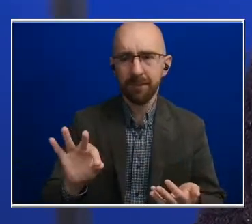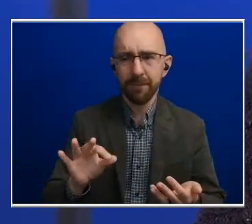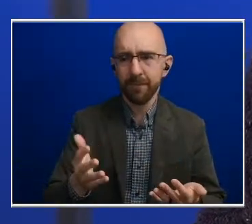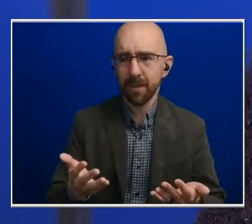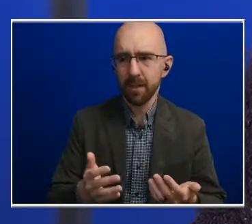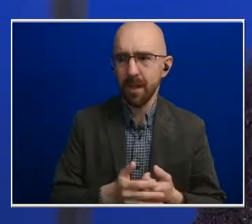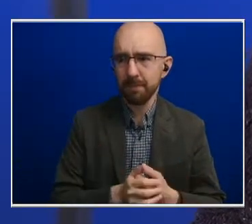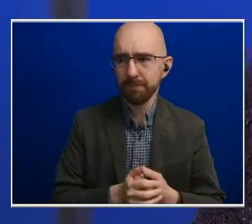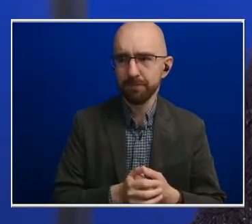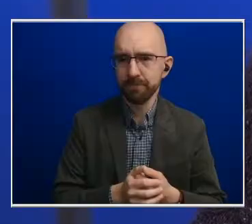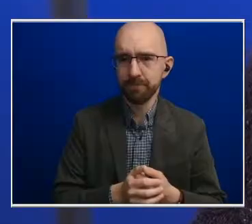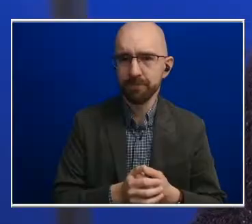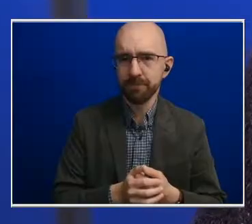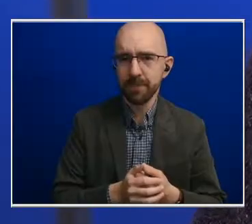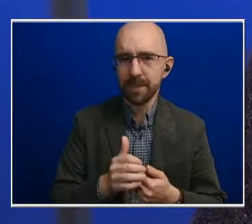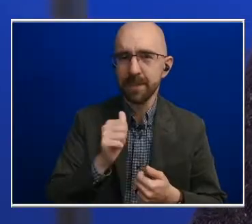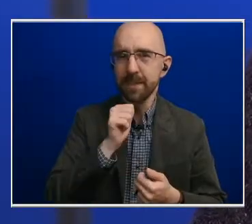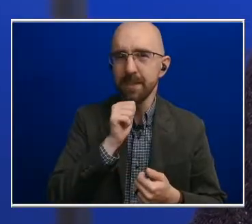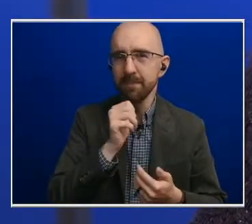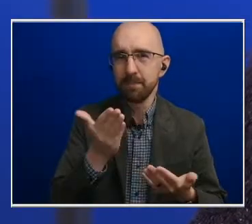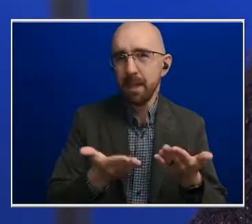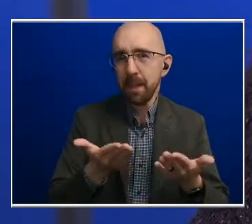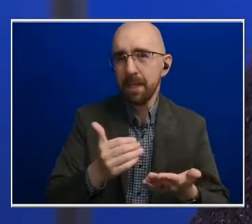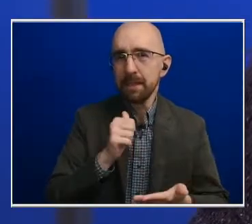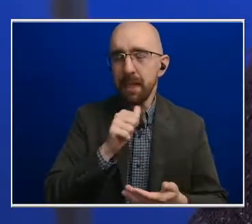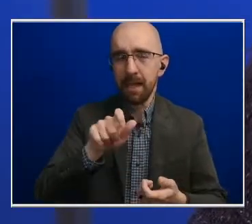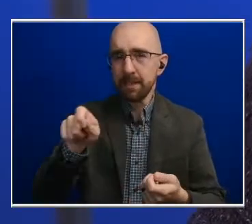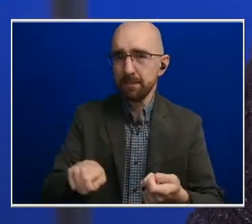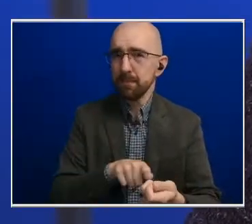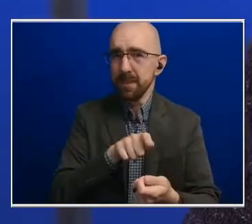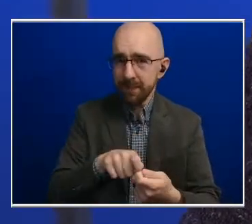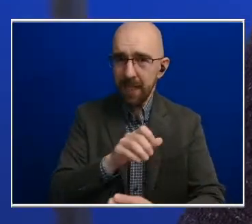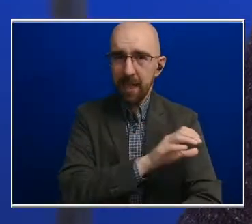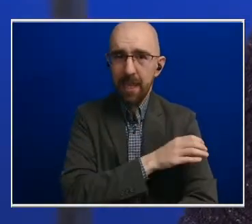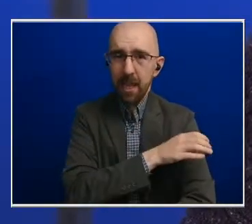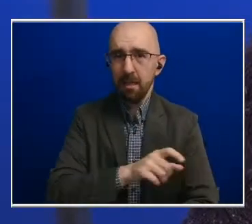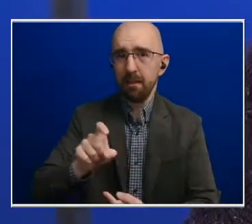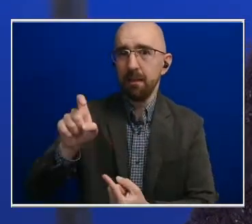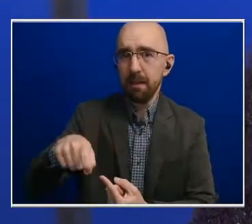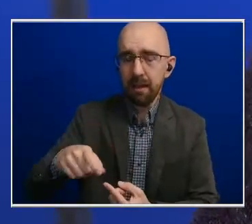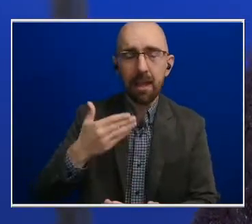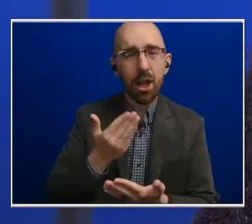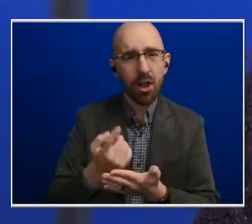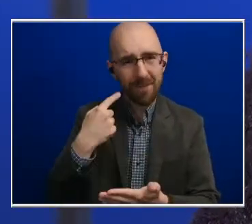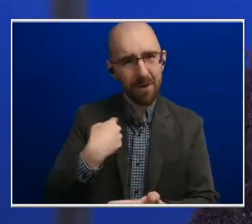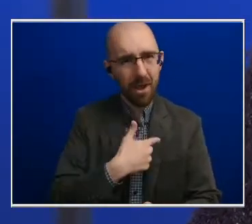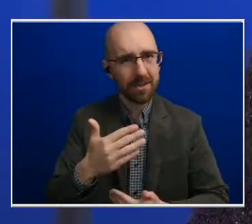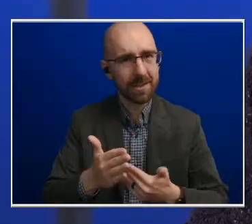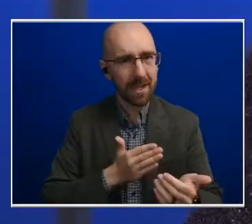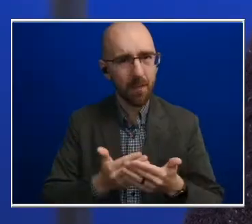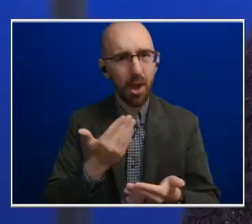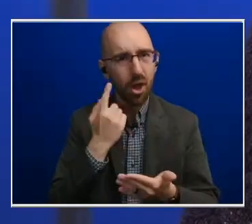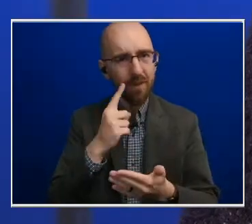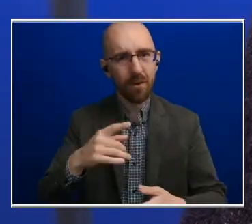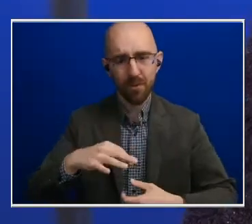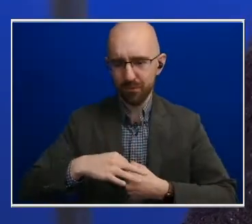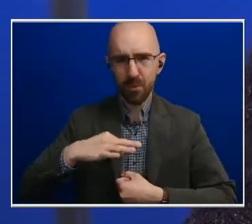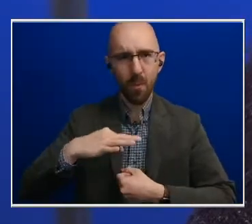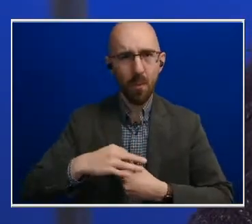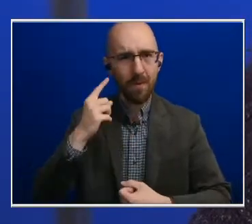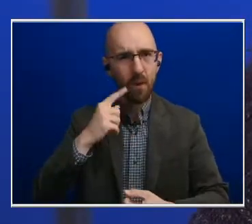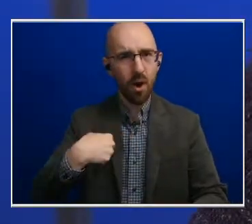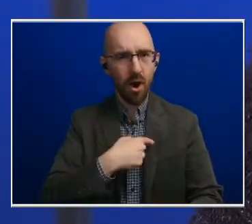it's not a specific clinical need. It's good for us, it's good for our soul, it's good for our psychology and our